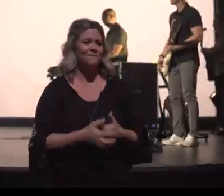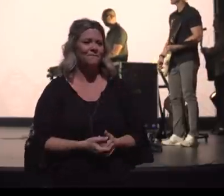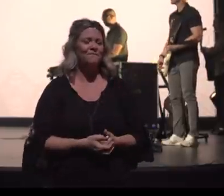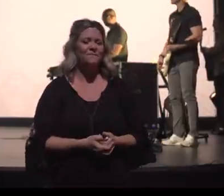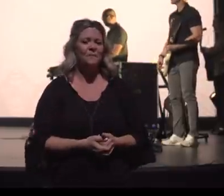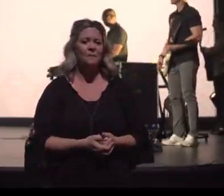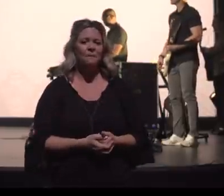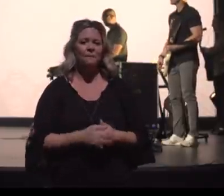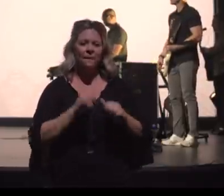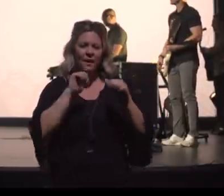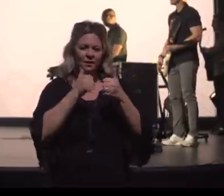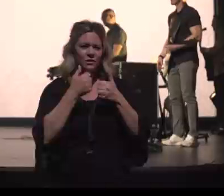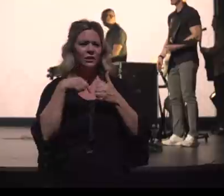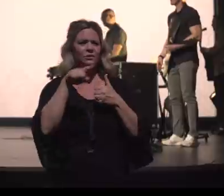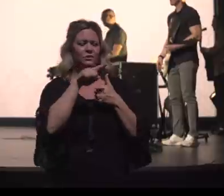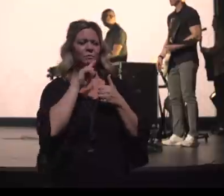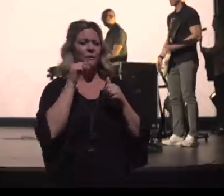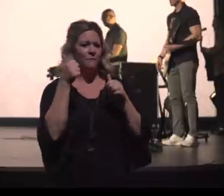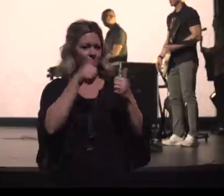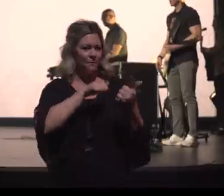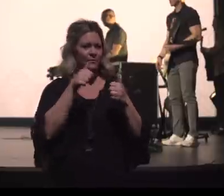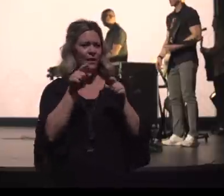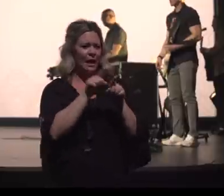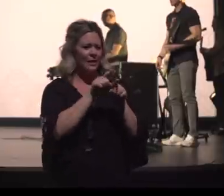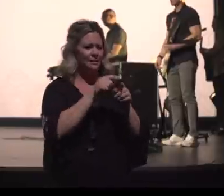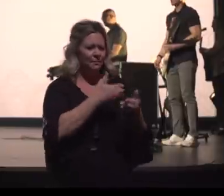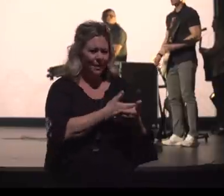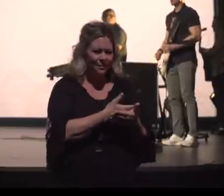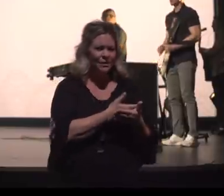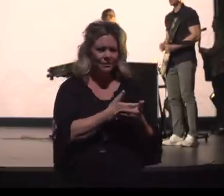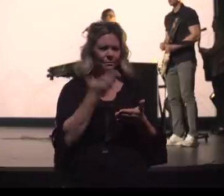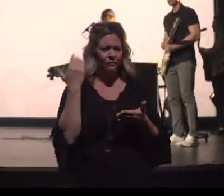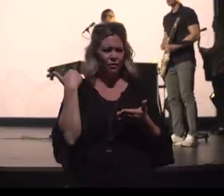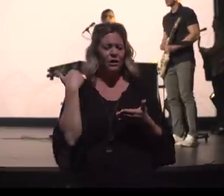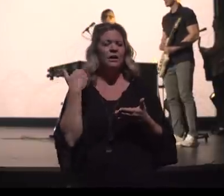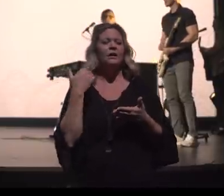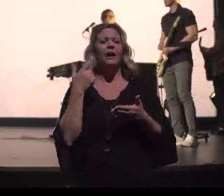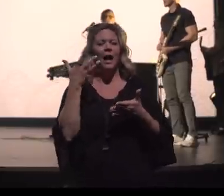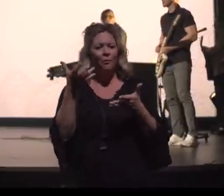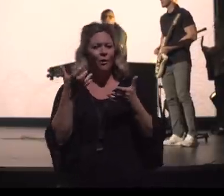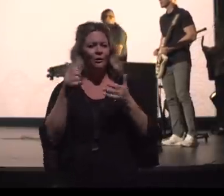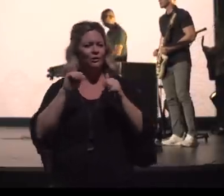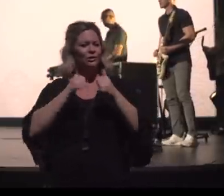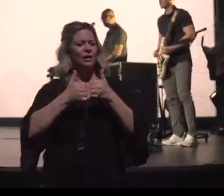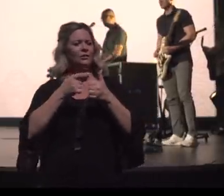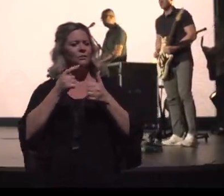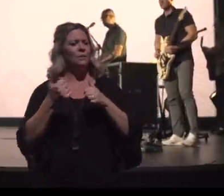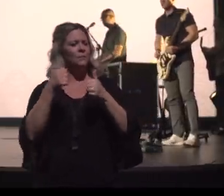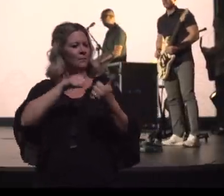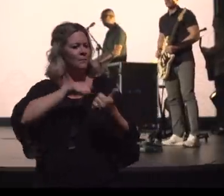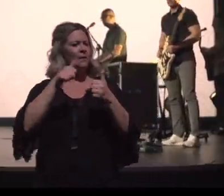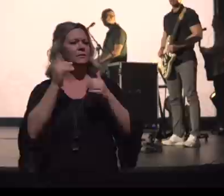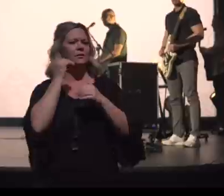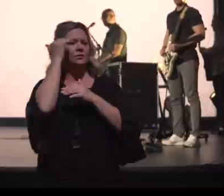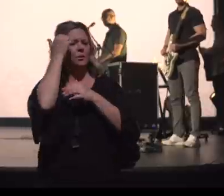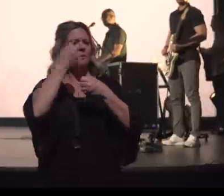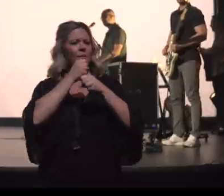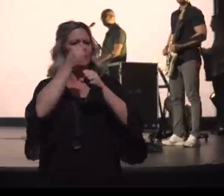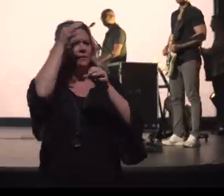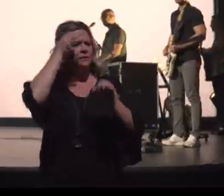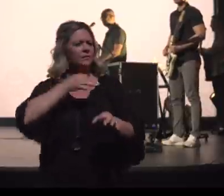And listen, I want to challenge those of you that have been baptized as infants. I want to challenge you to get baptized as an adult. To make the decision for